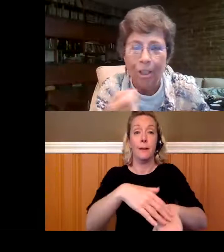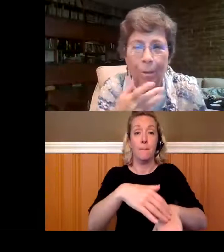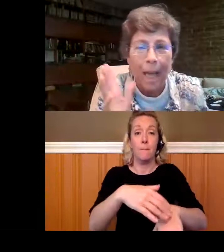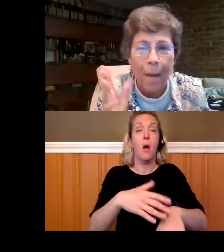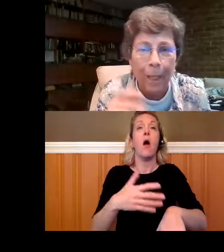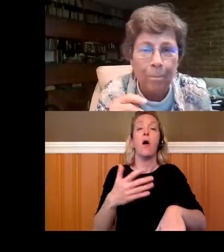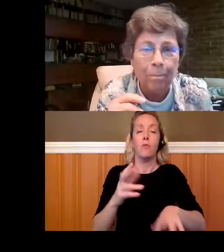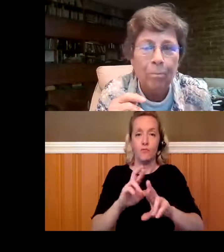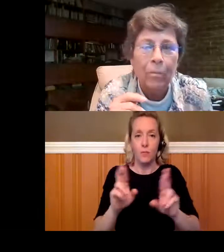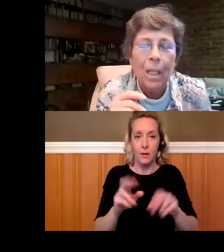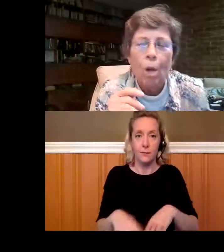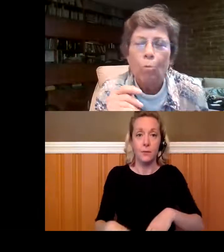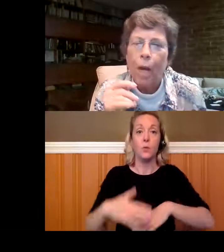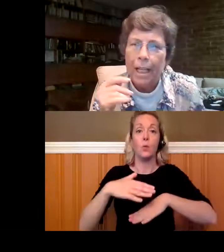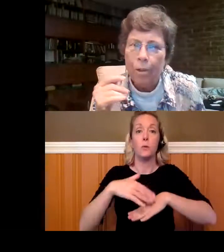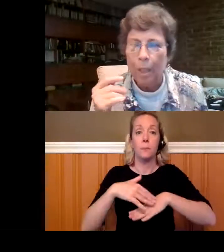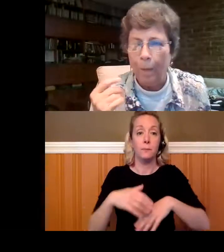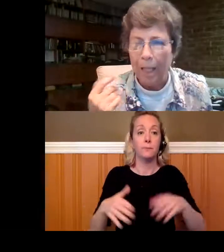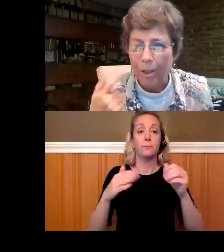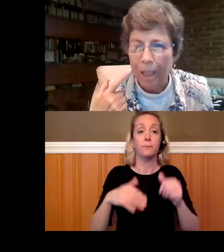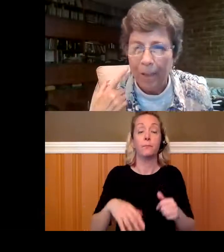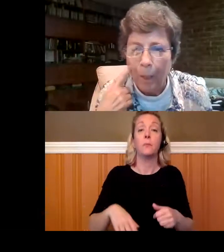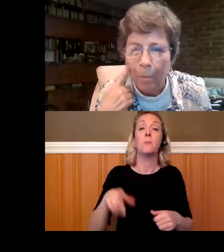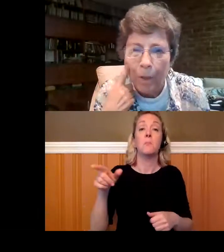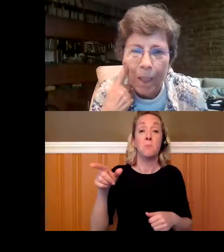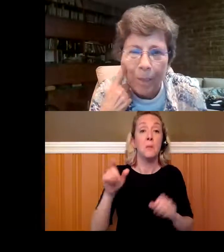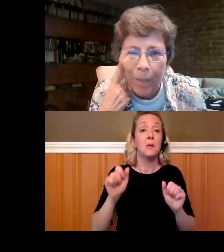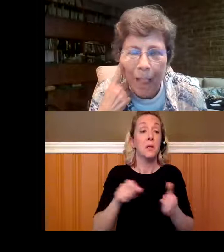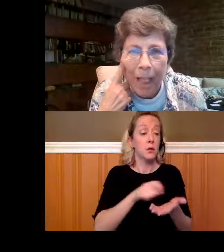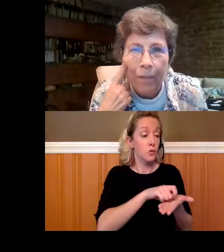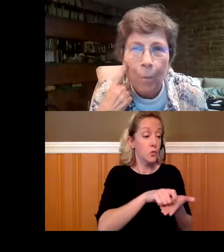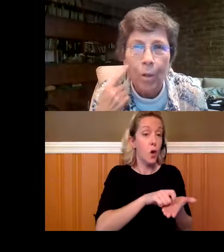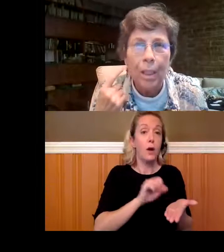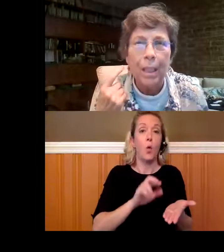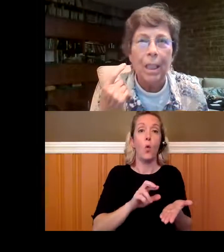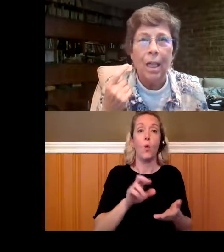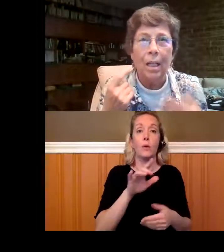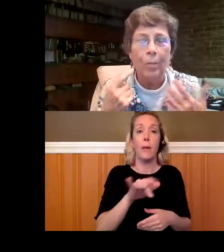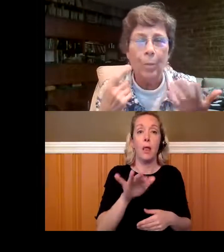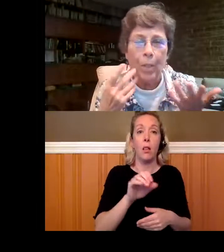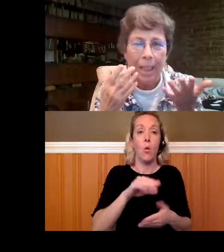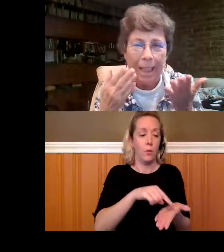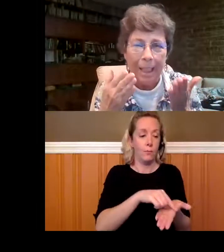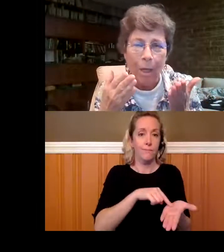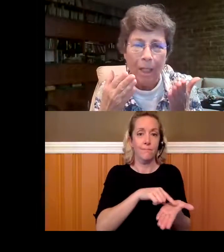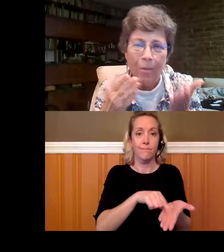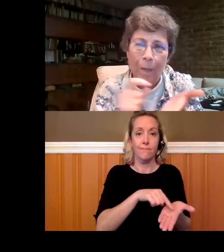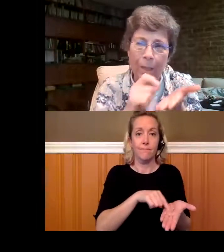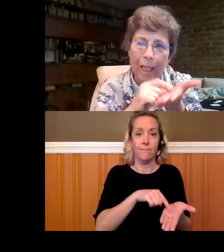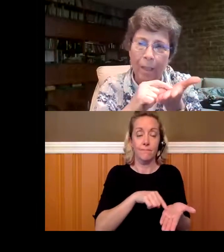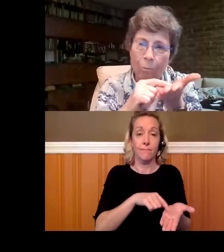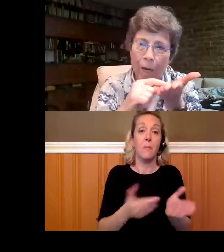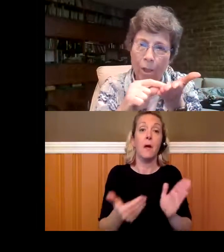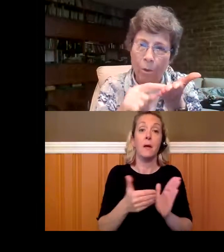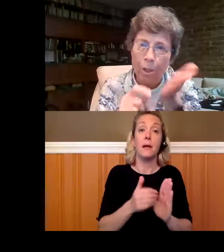tapping, writing or spelling to the deafblind person. If the deafblind person can see well enough, maybe they can write